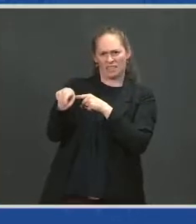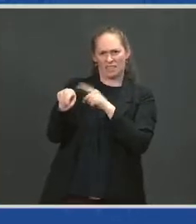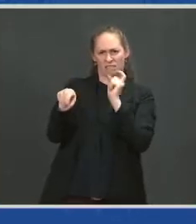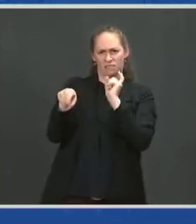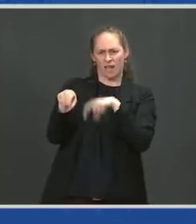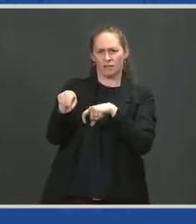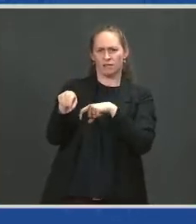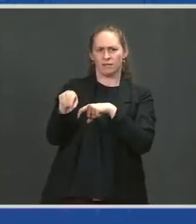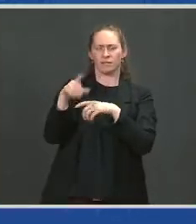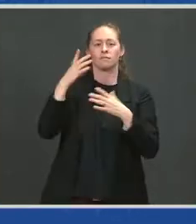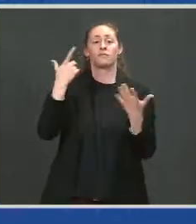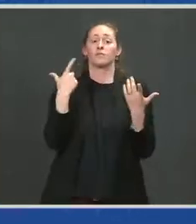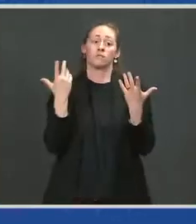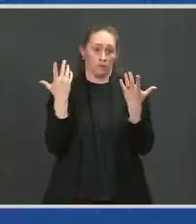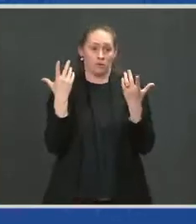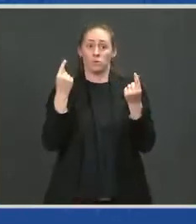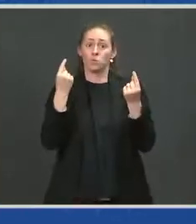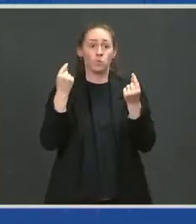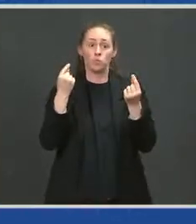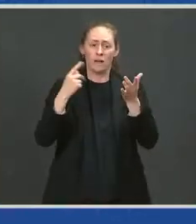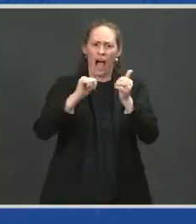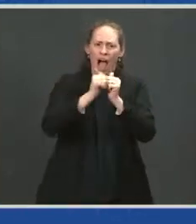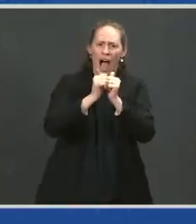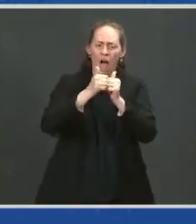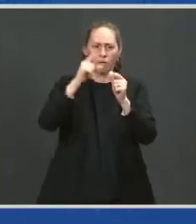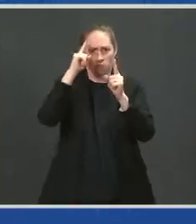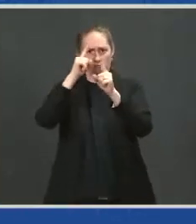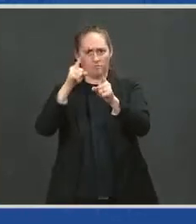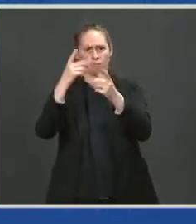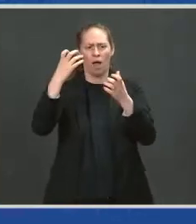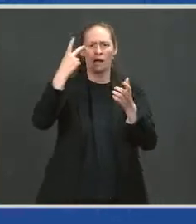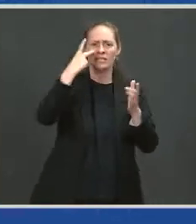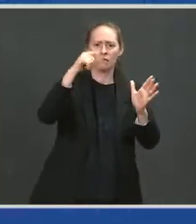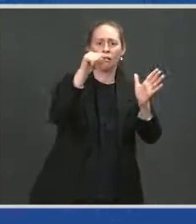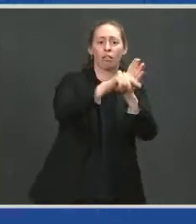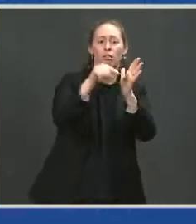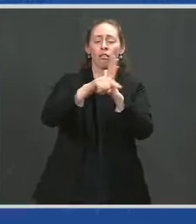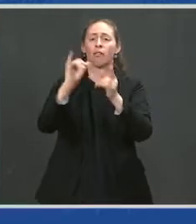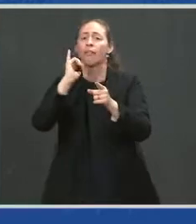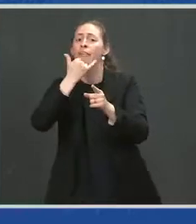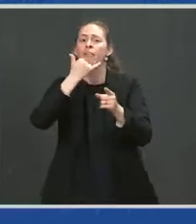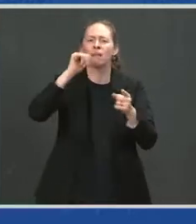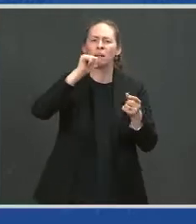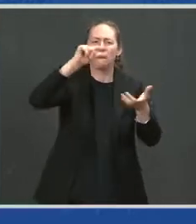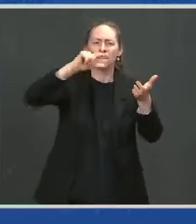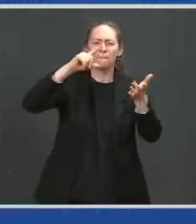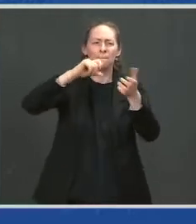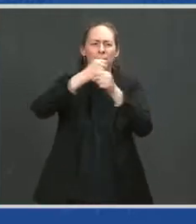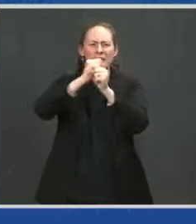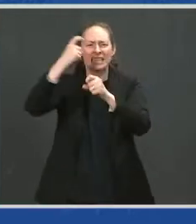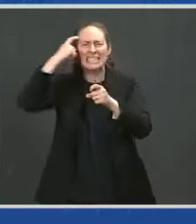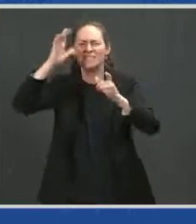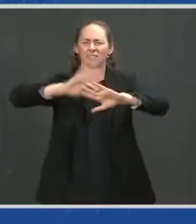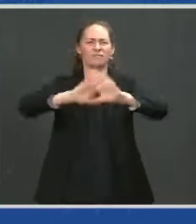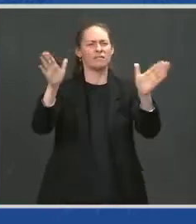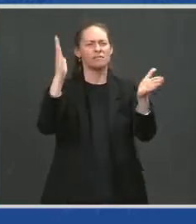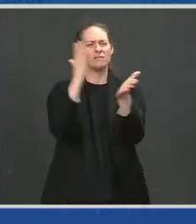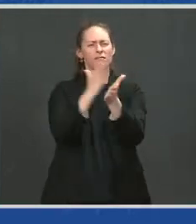likelihood that tragedies like this will ever happen and occur again. To ensure that black and brown people, or